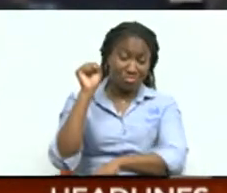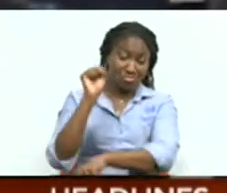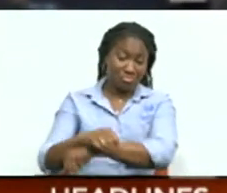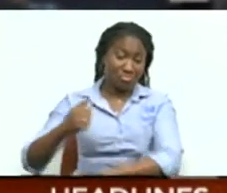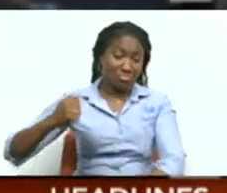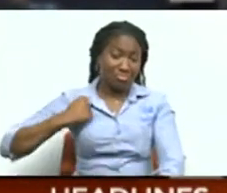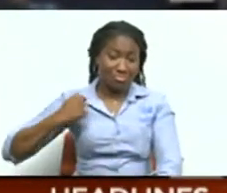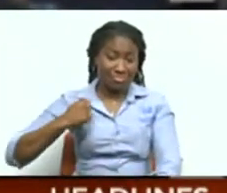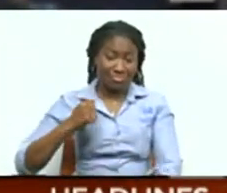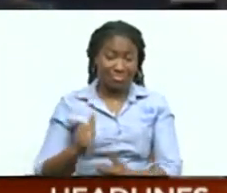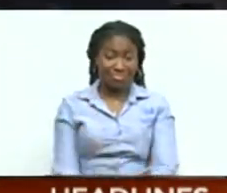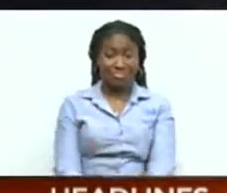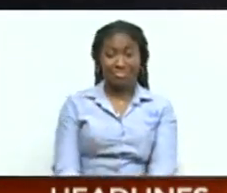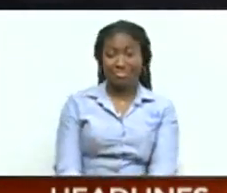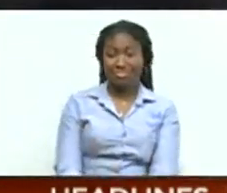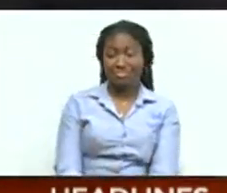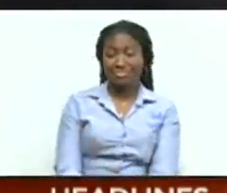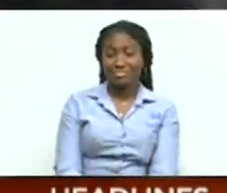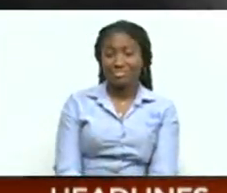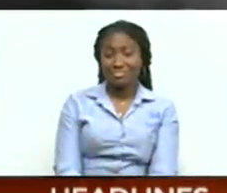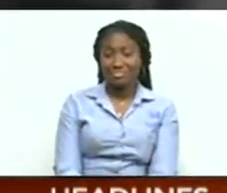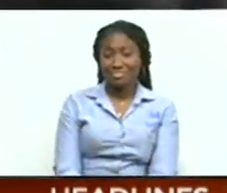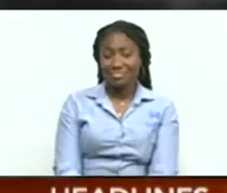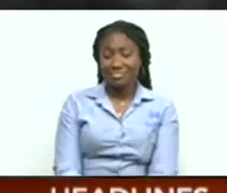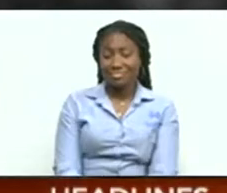can qualify?